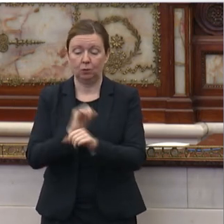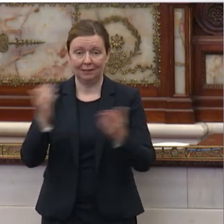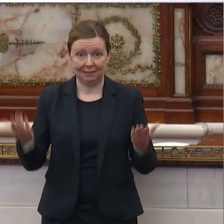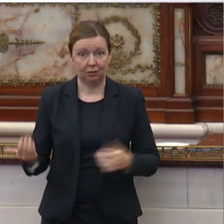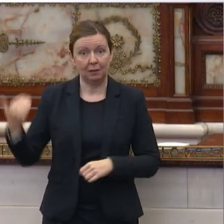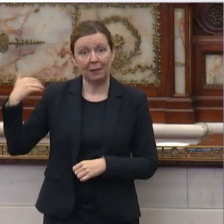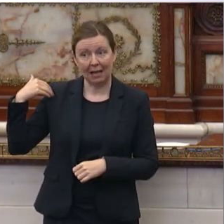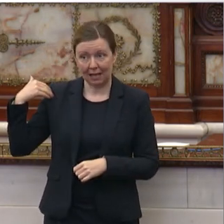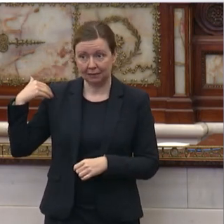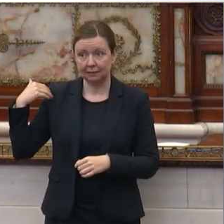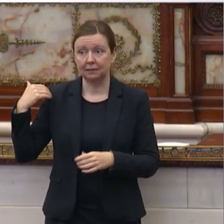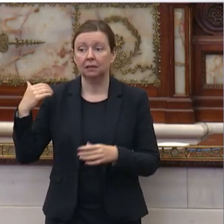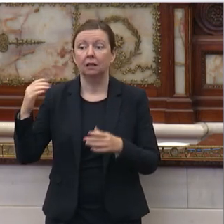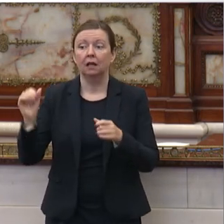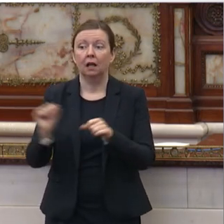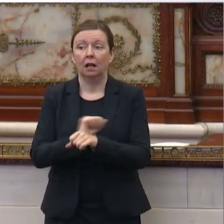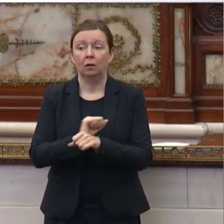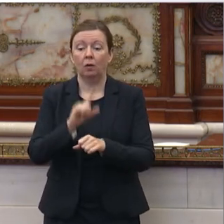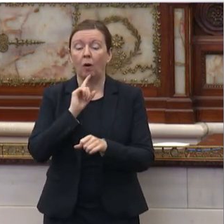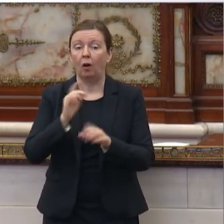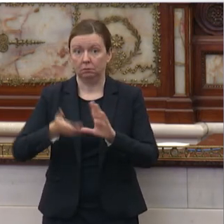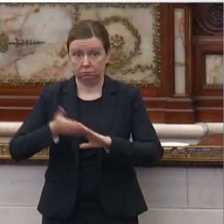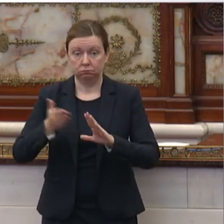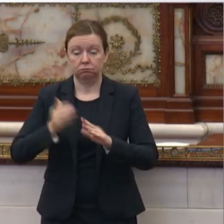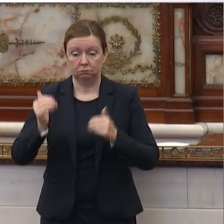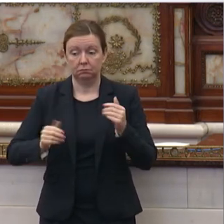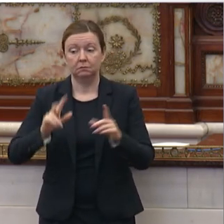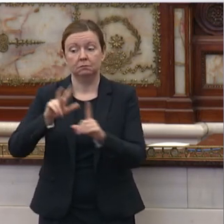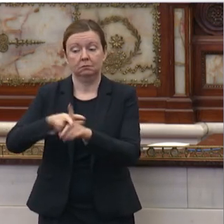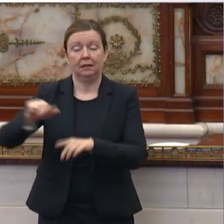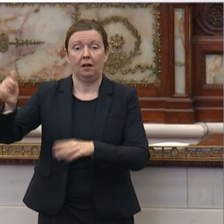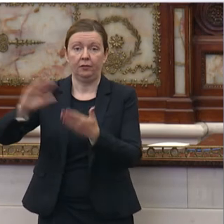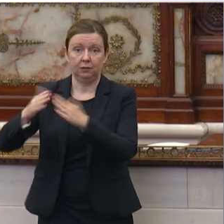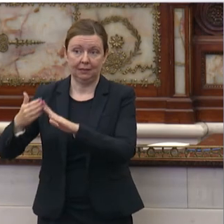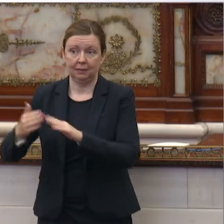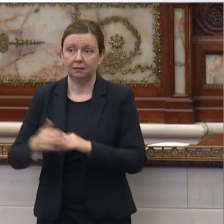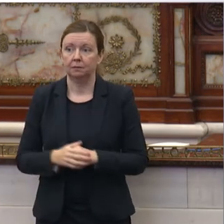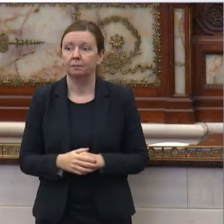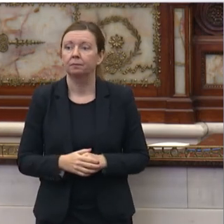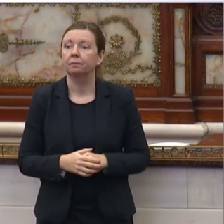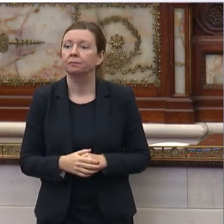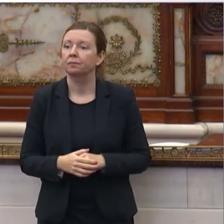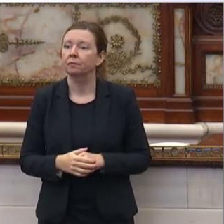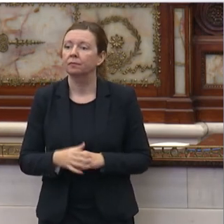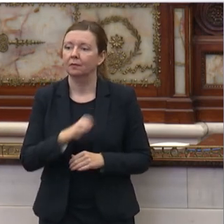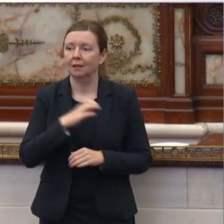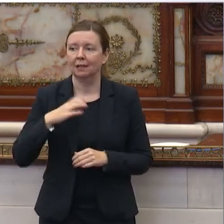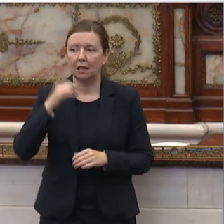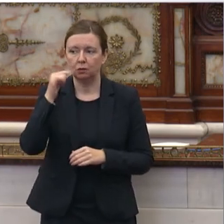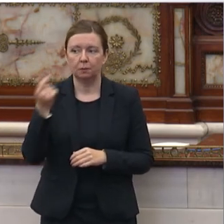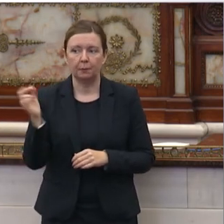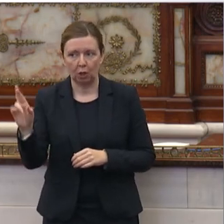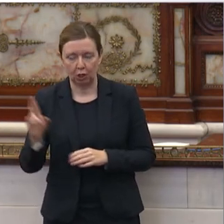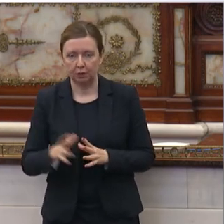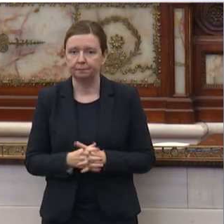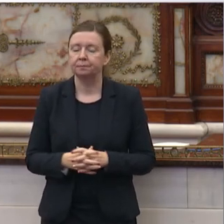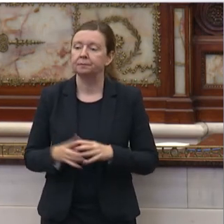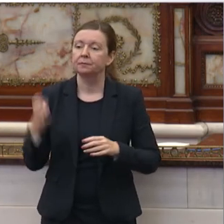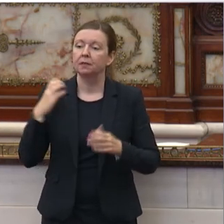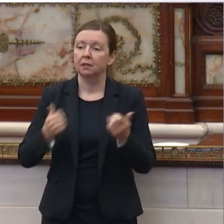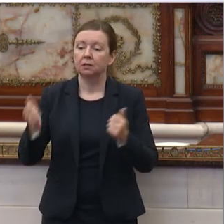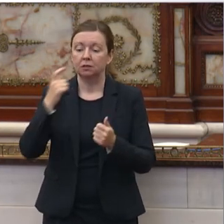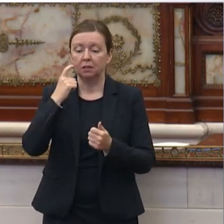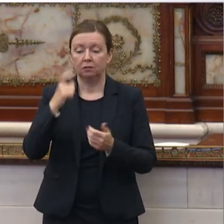the past and have worked or are working in other cities. Introduced by Councilwoman Parker. Chair